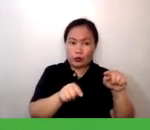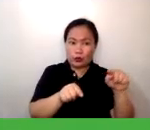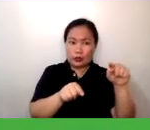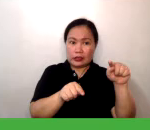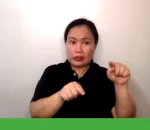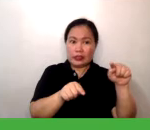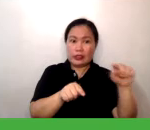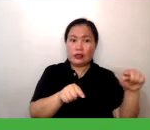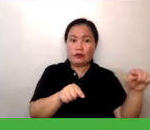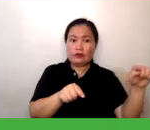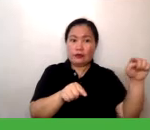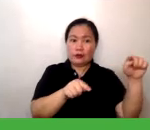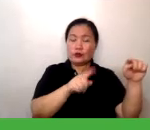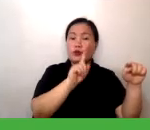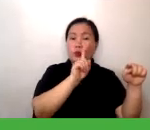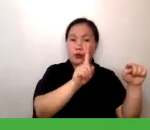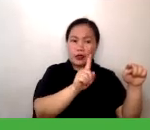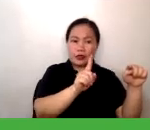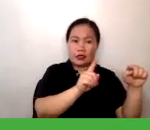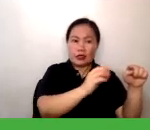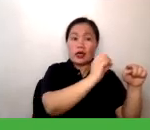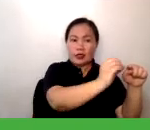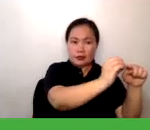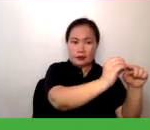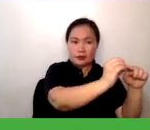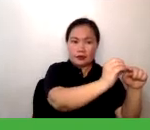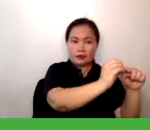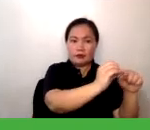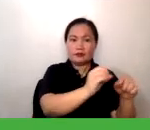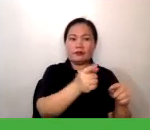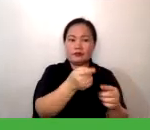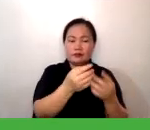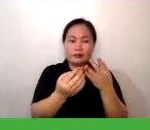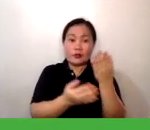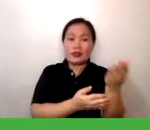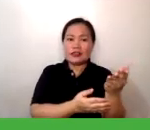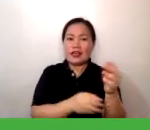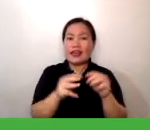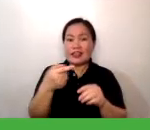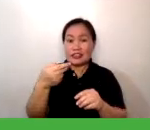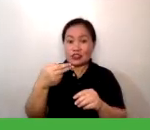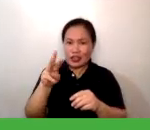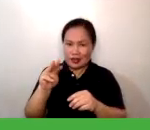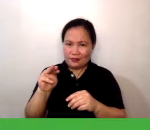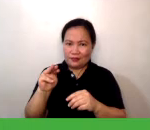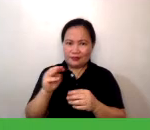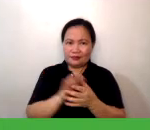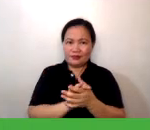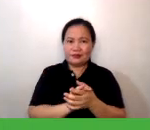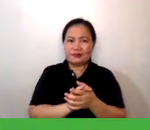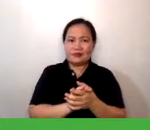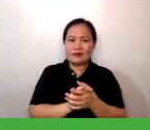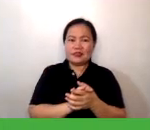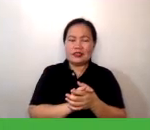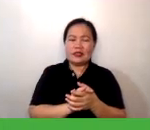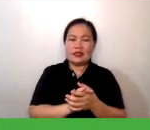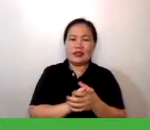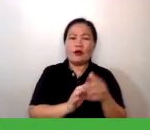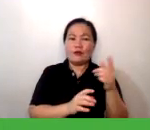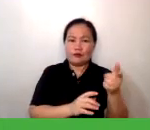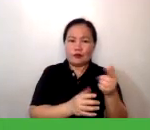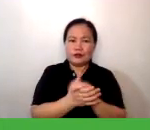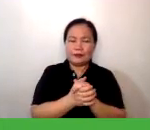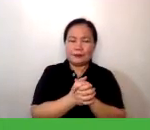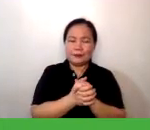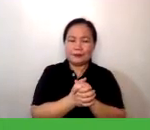point. 1, 2, 3, 4. May isang bakante. Okay. So, from here,